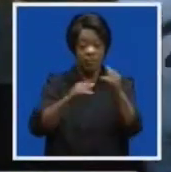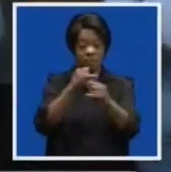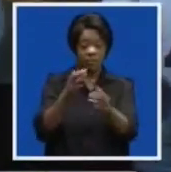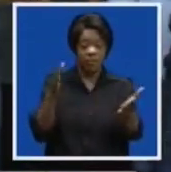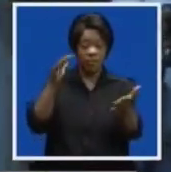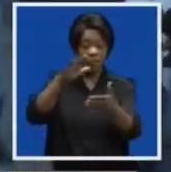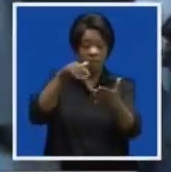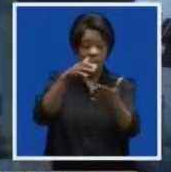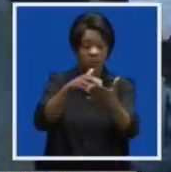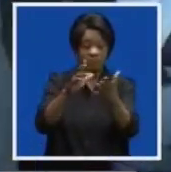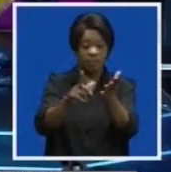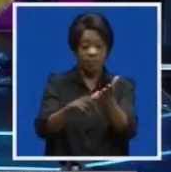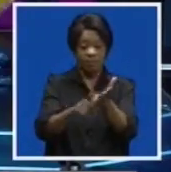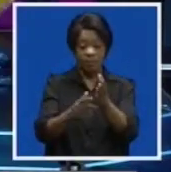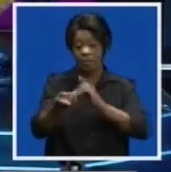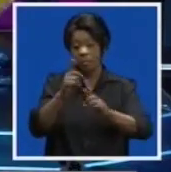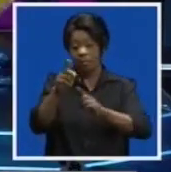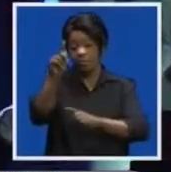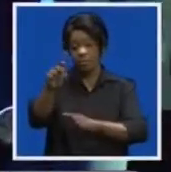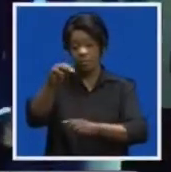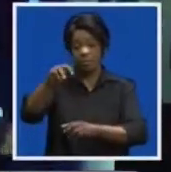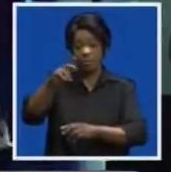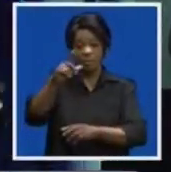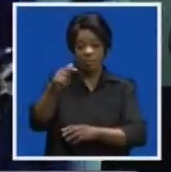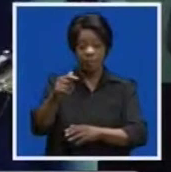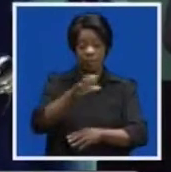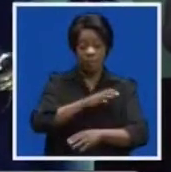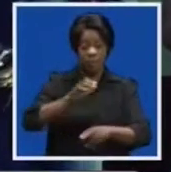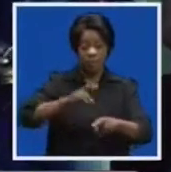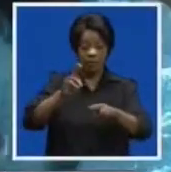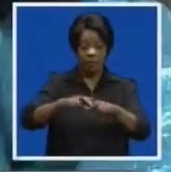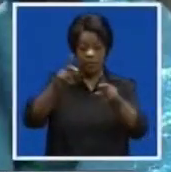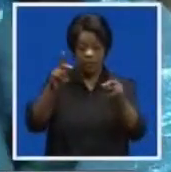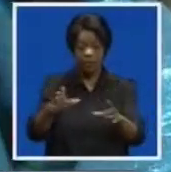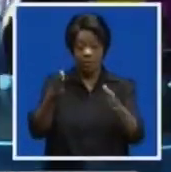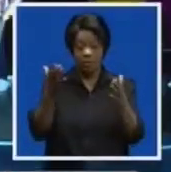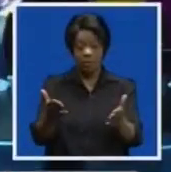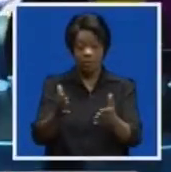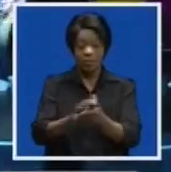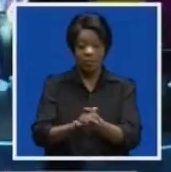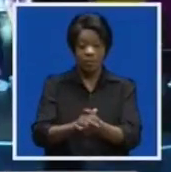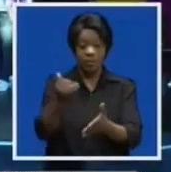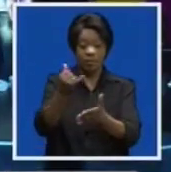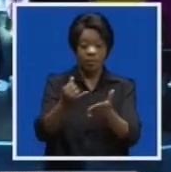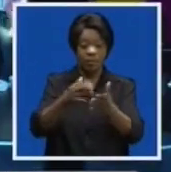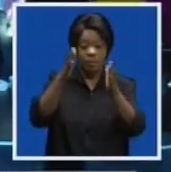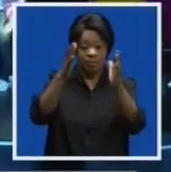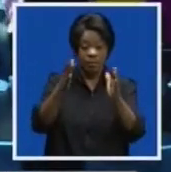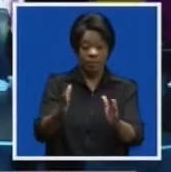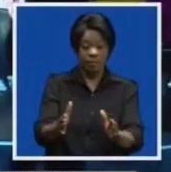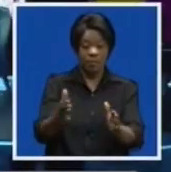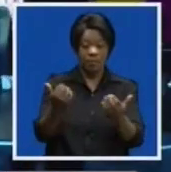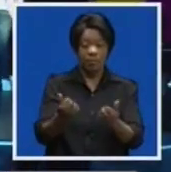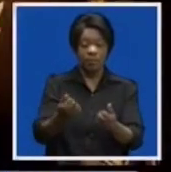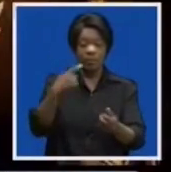in Lusaka. Speaking at the same event, National Arts Council Chairperson Patrick Samwimbila said artists should beat